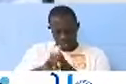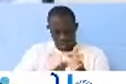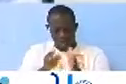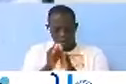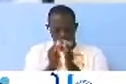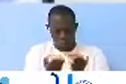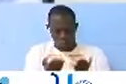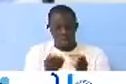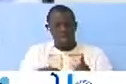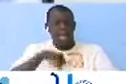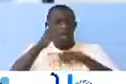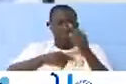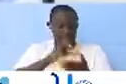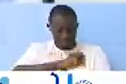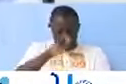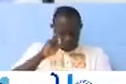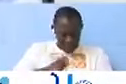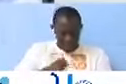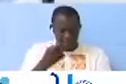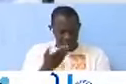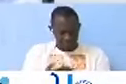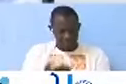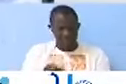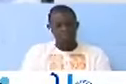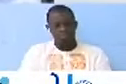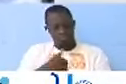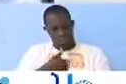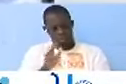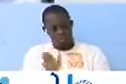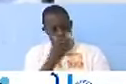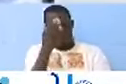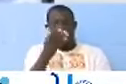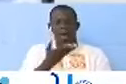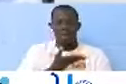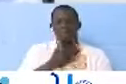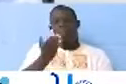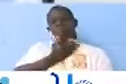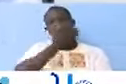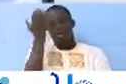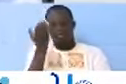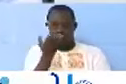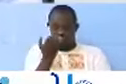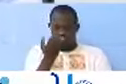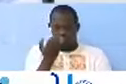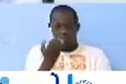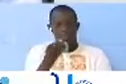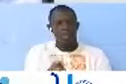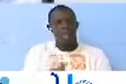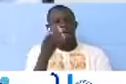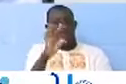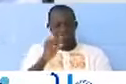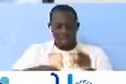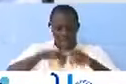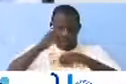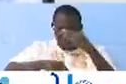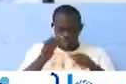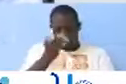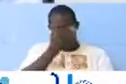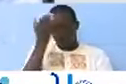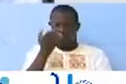After signing, what have breakfast? I will go and have breakfast. No breakfast. After breakfast,